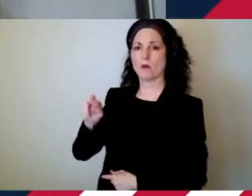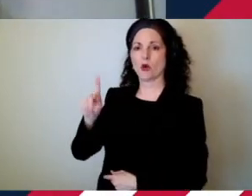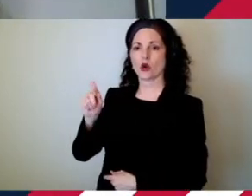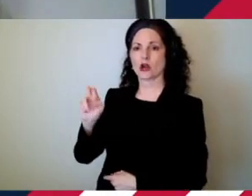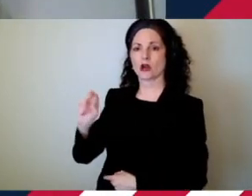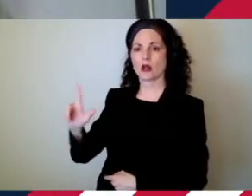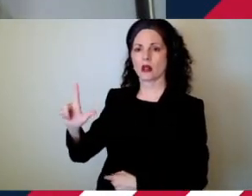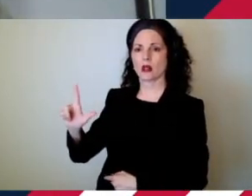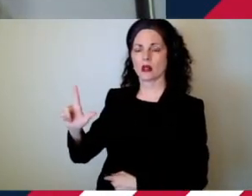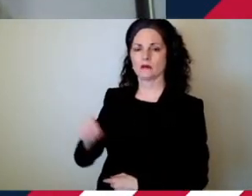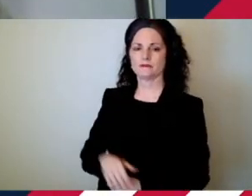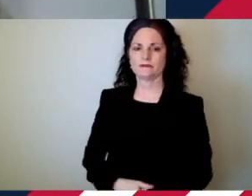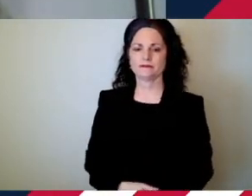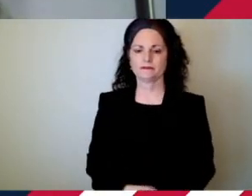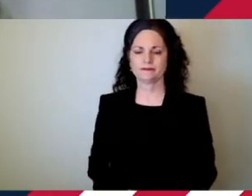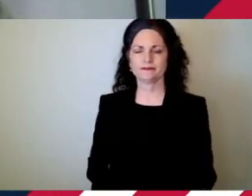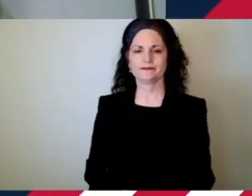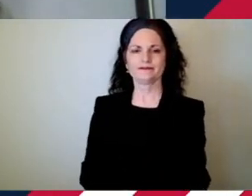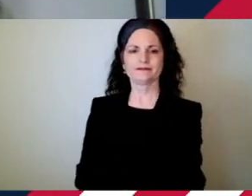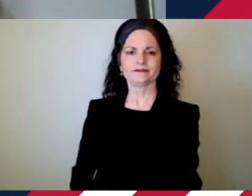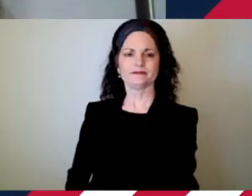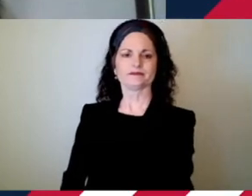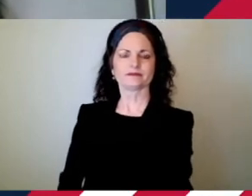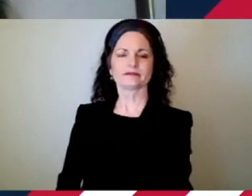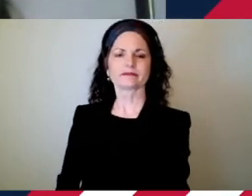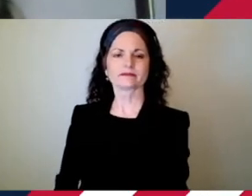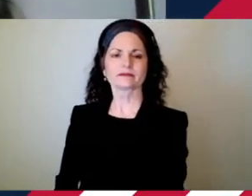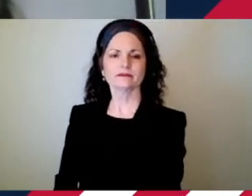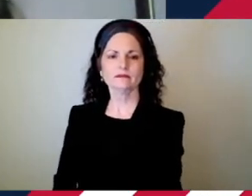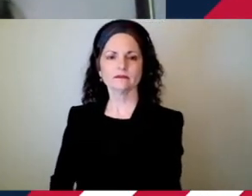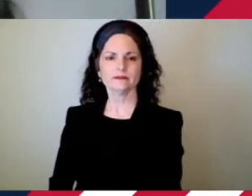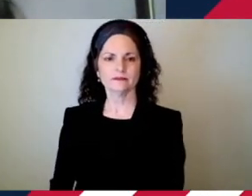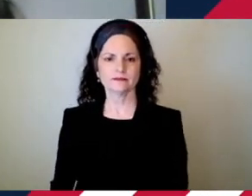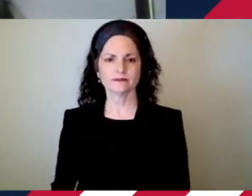It says we may leave the business open on the votes, and we'll let